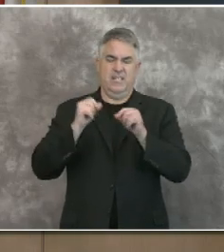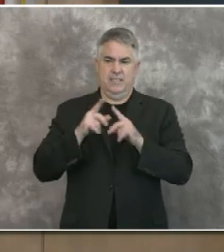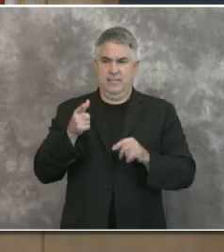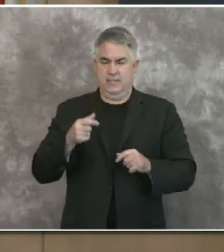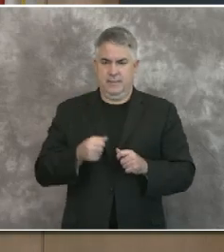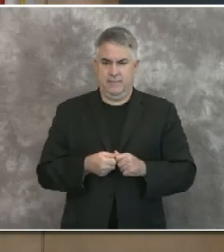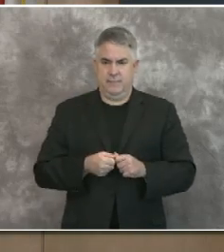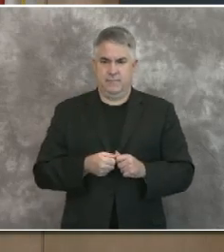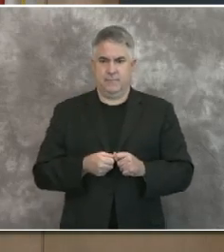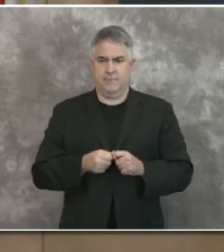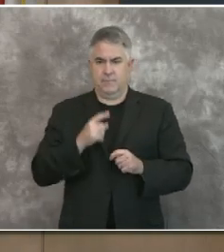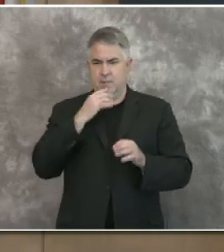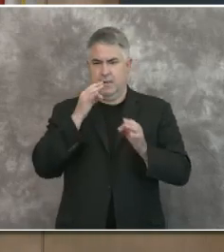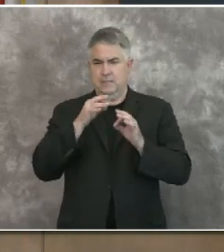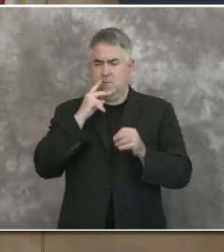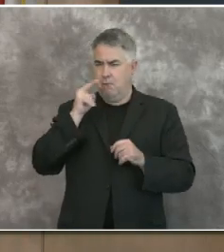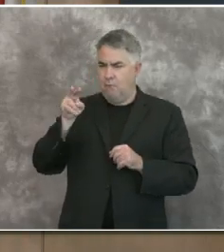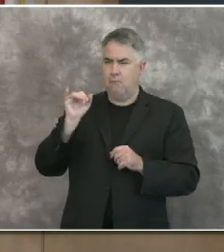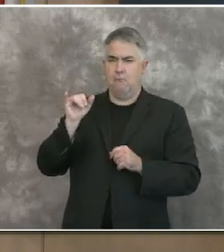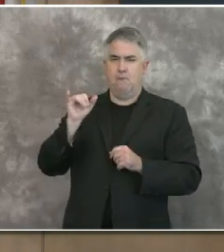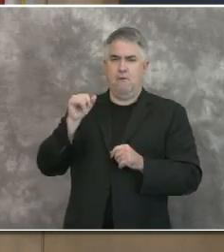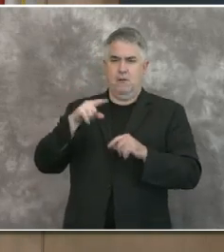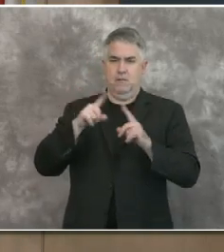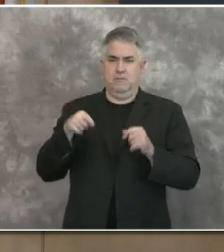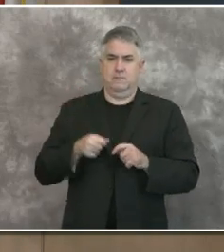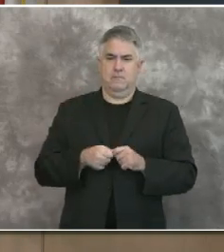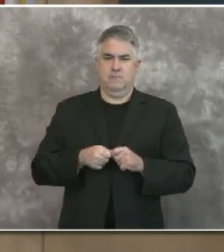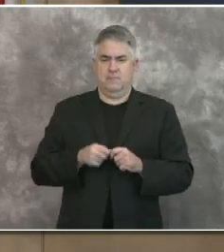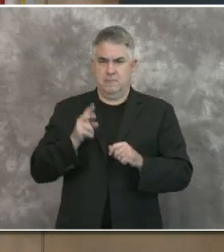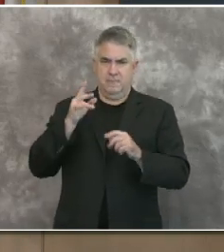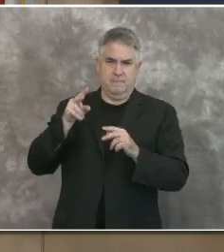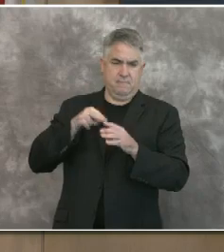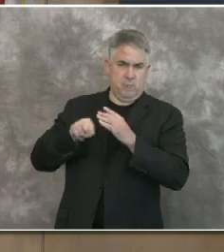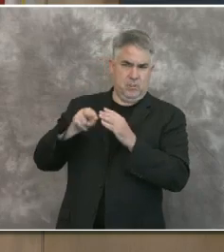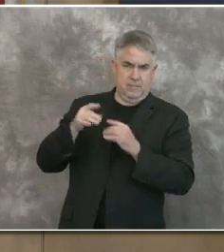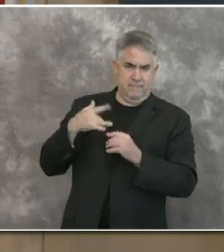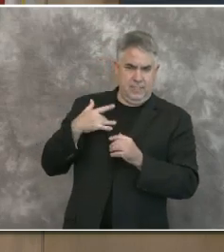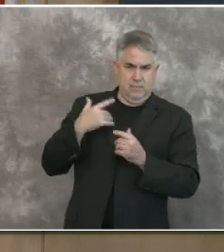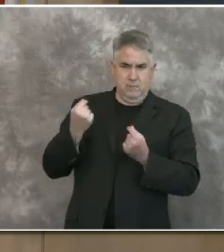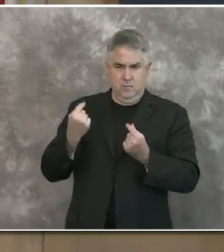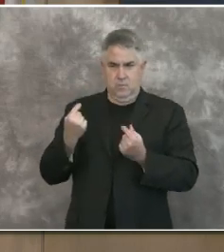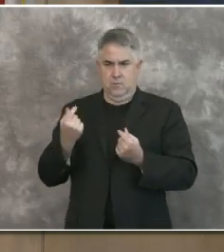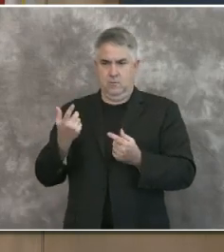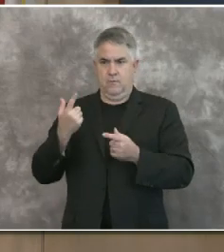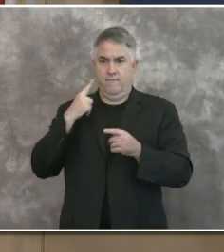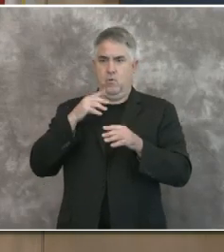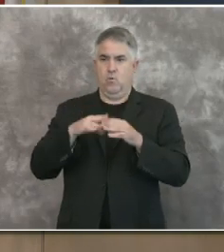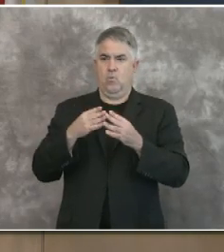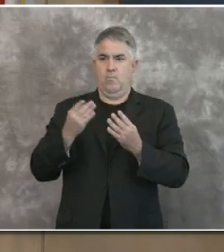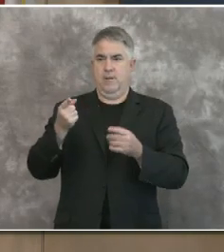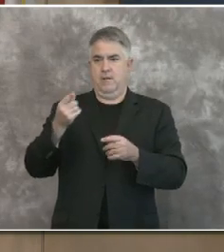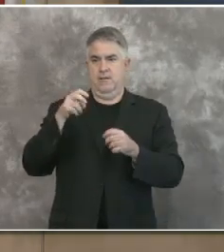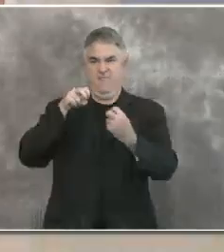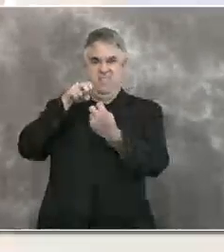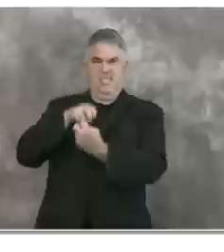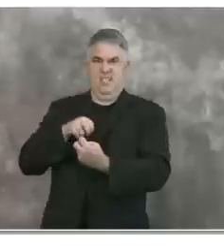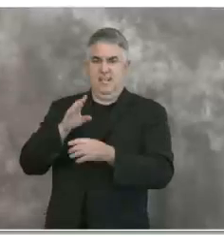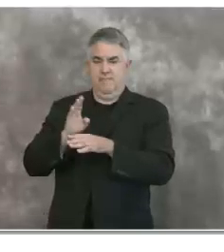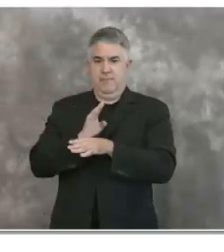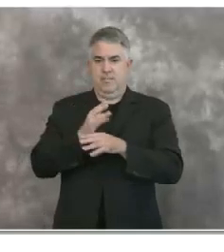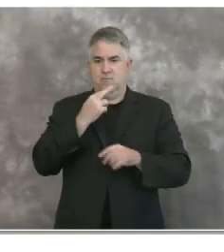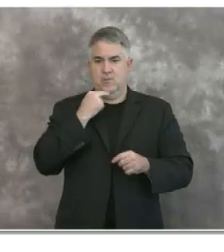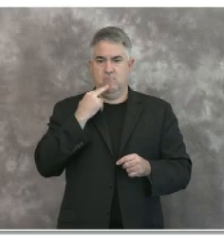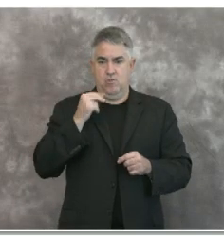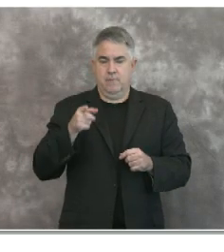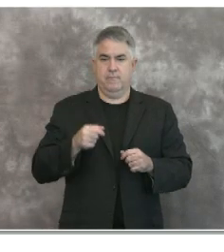things that you can expect and anticipate as you go into these newly reopened businesses, and we'll start with dine-in restaurants.